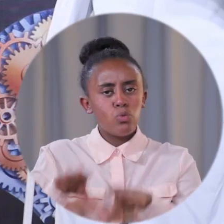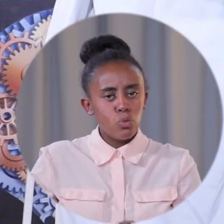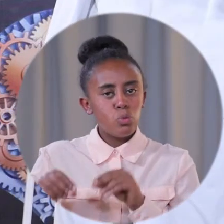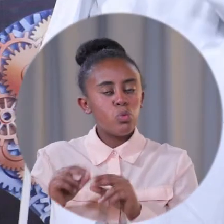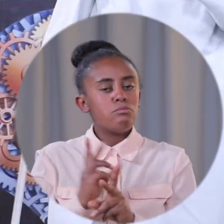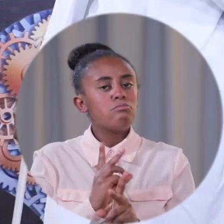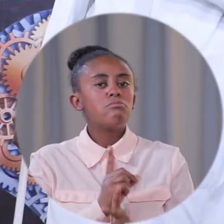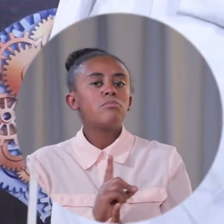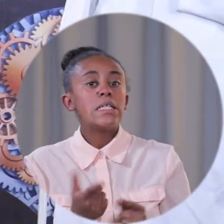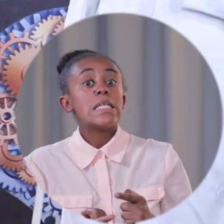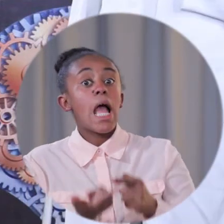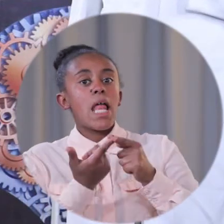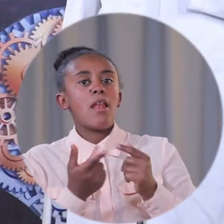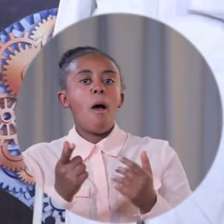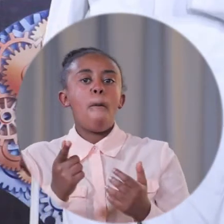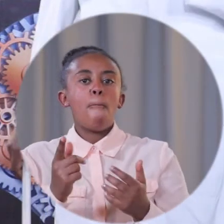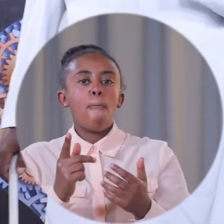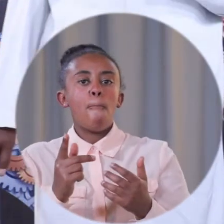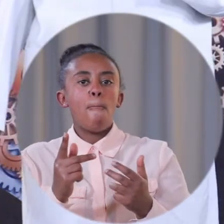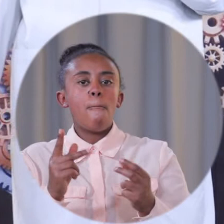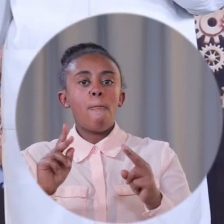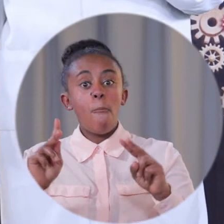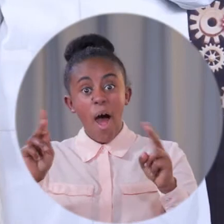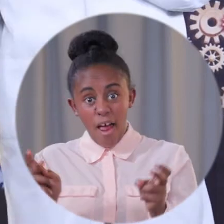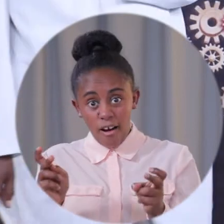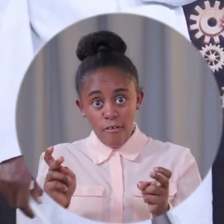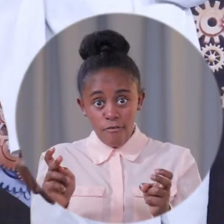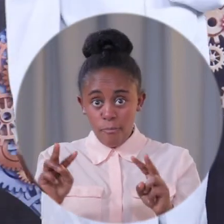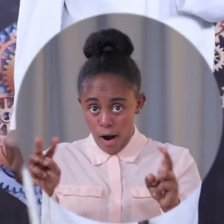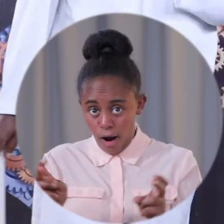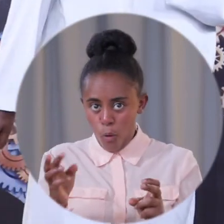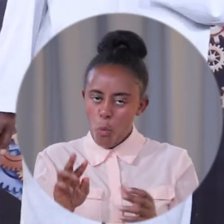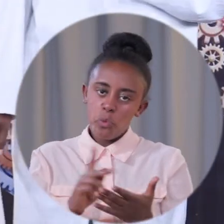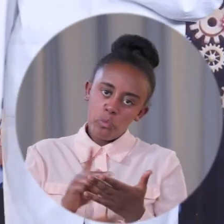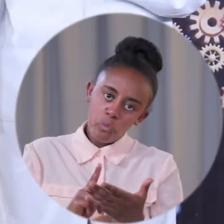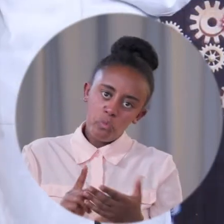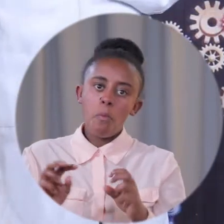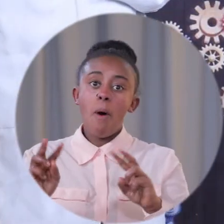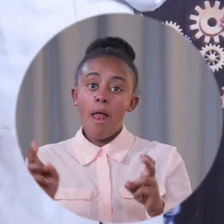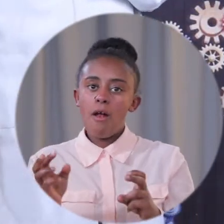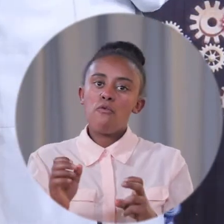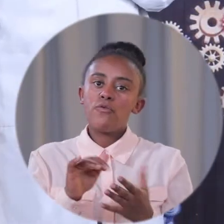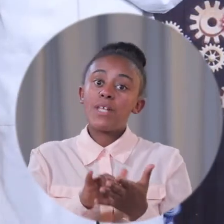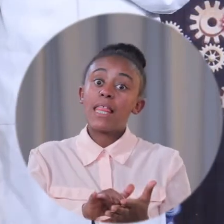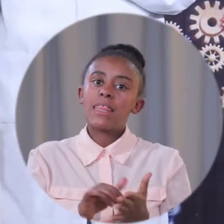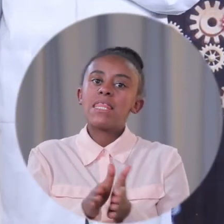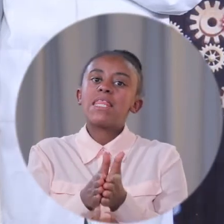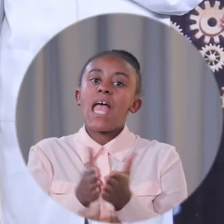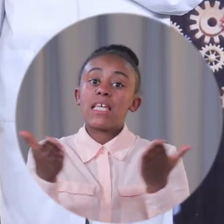read the second paragraph of that text. the second paragraph of that